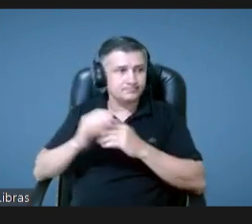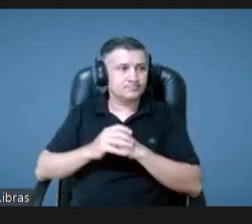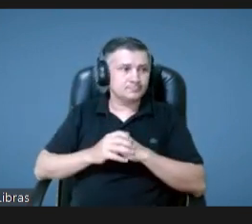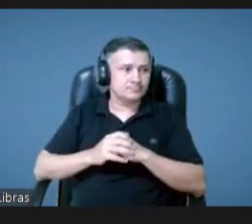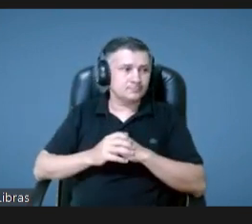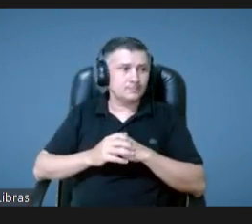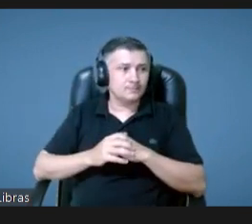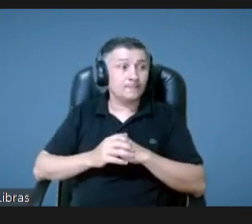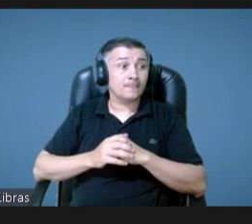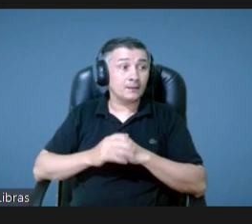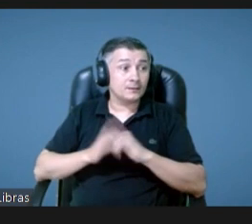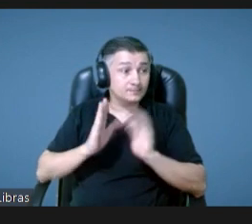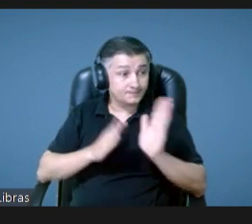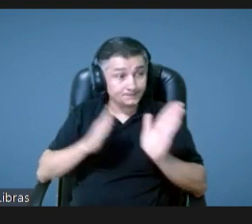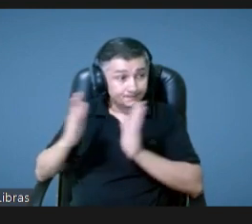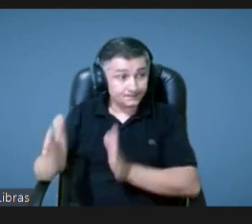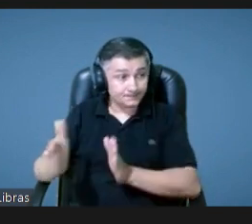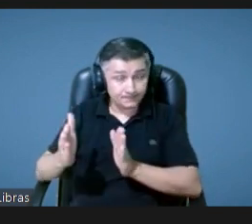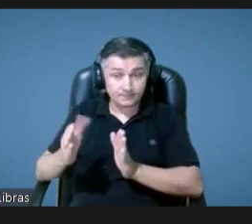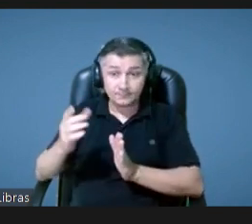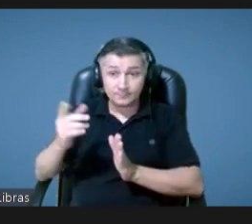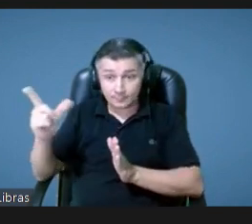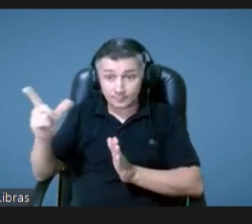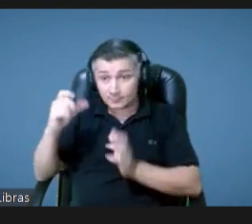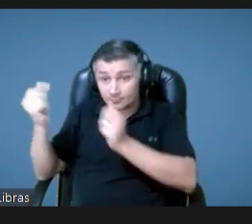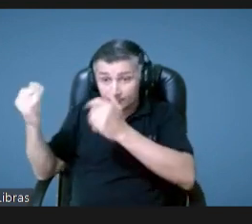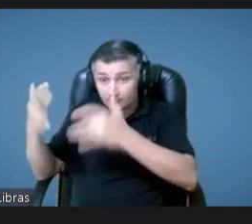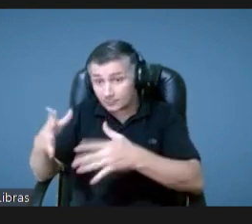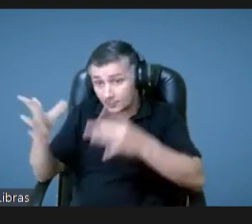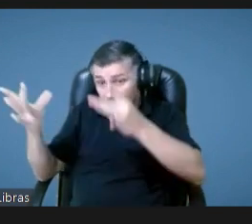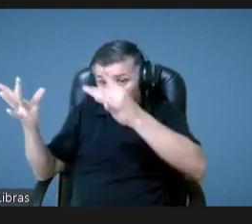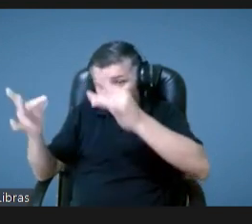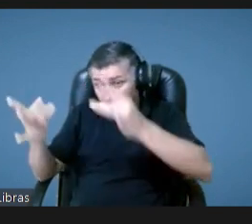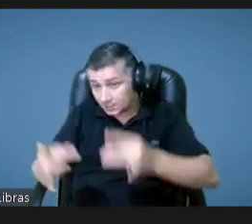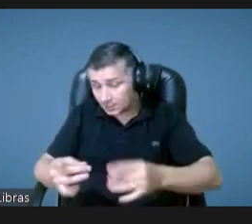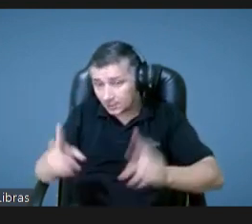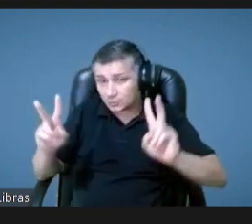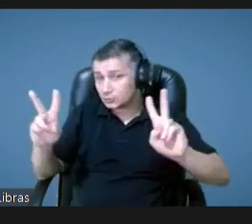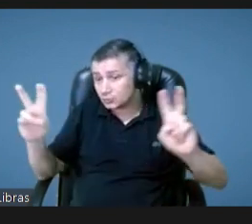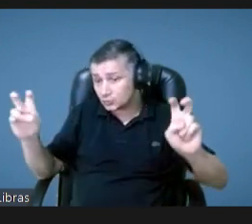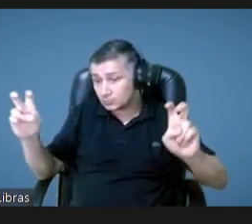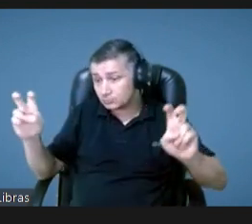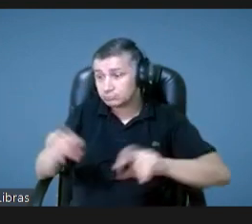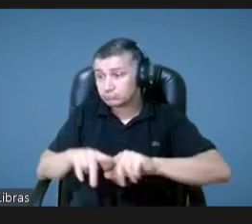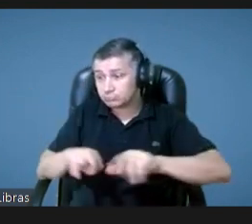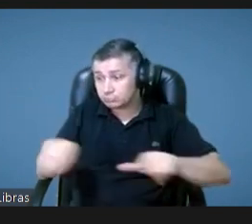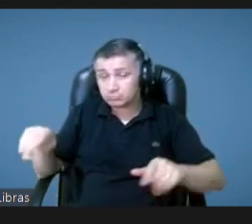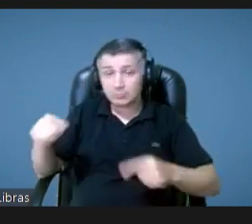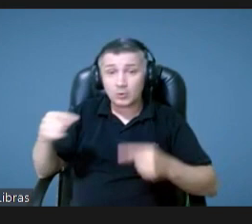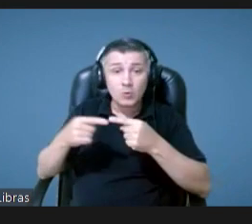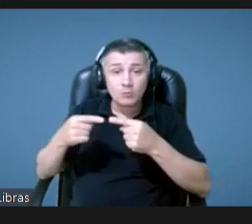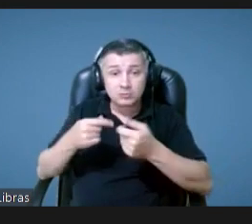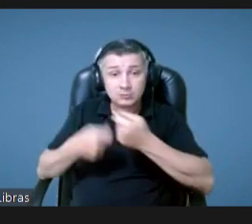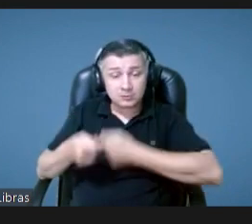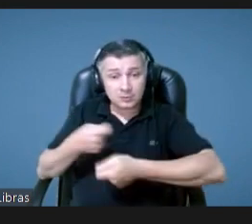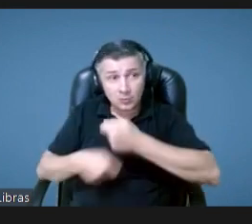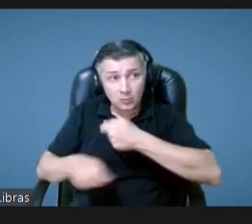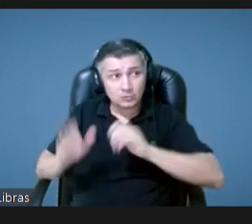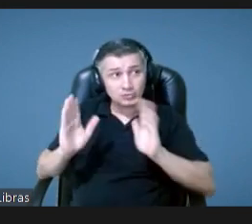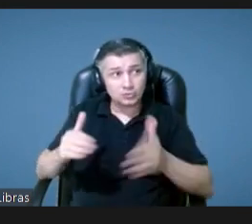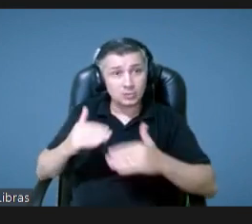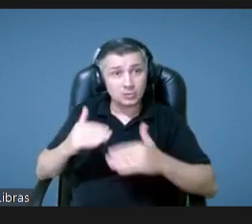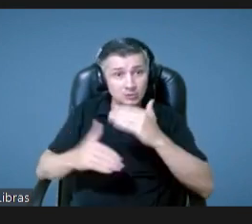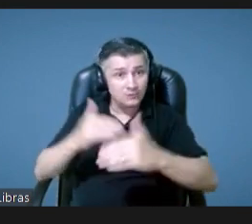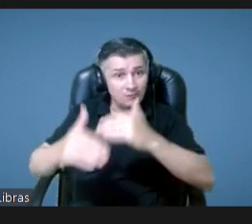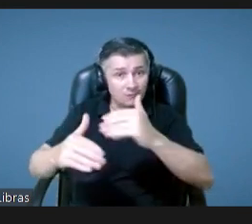with the revenue recognition method. Then on page 5, you see a little